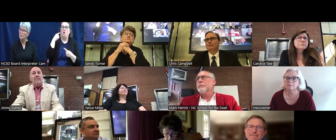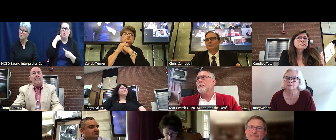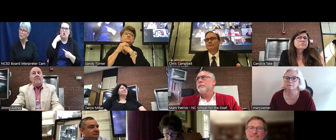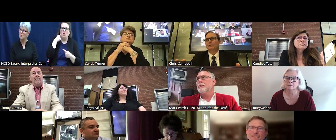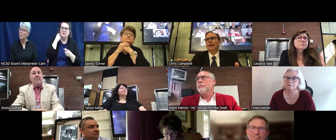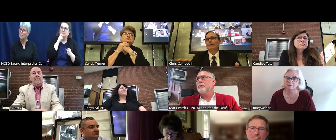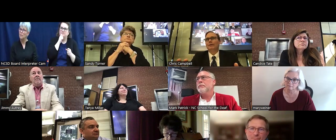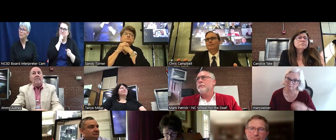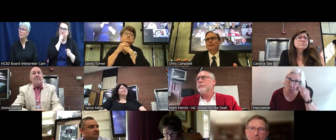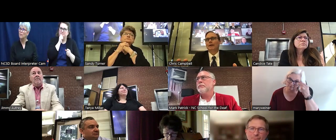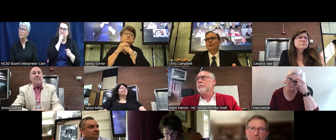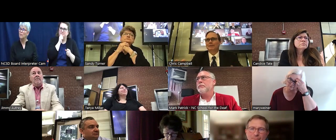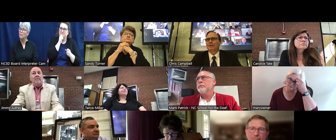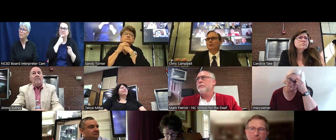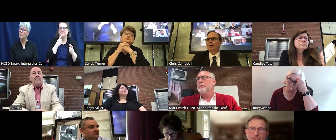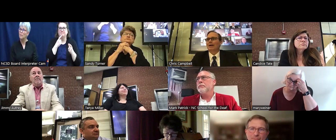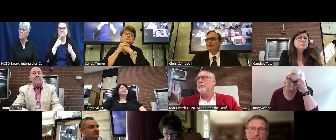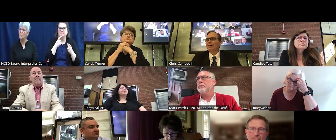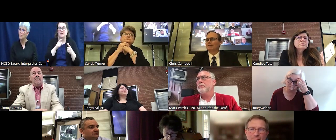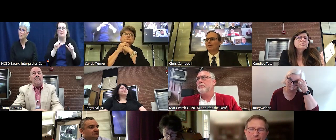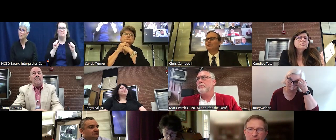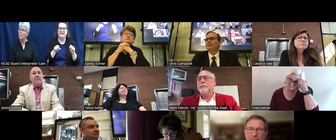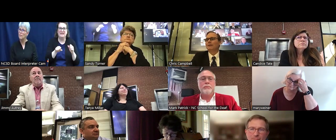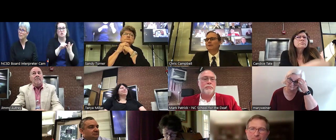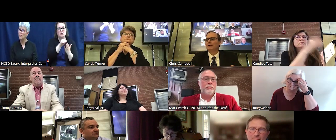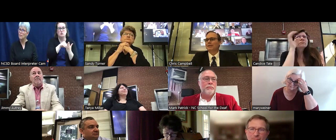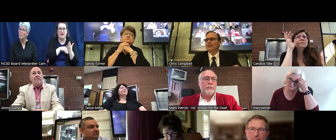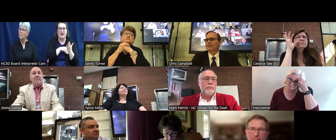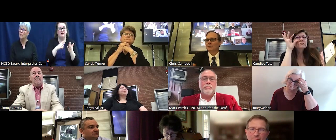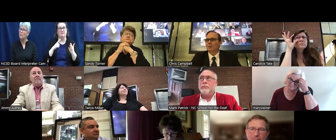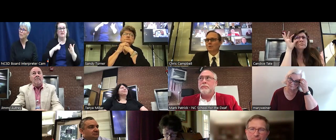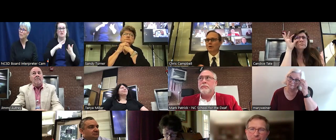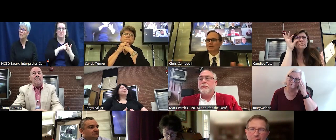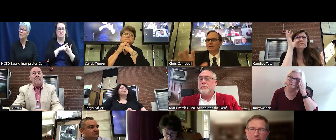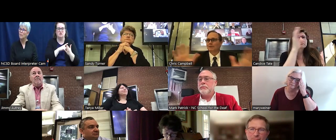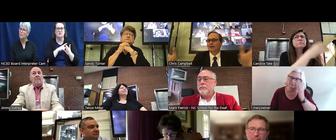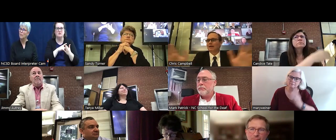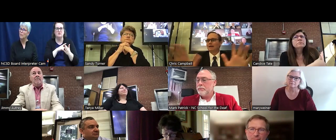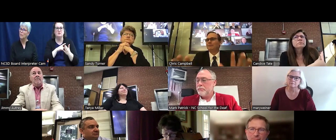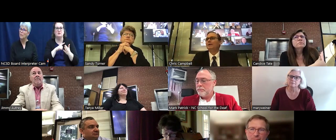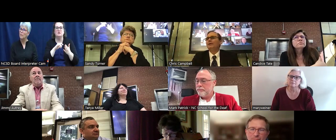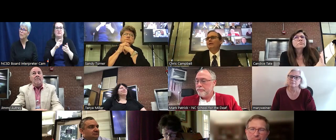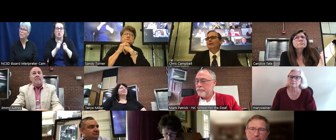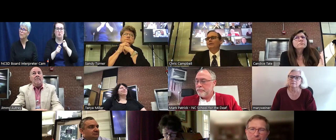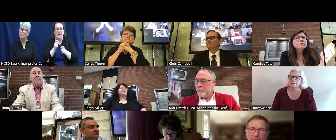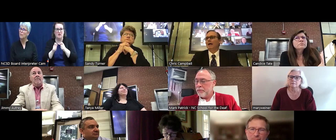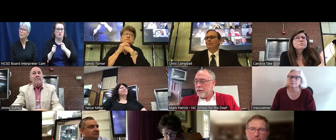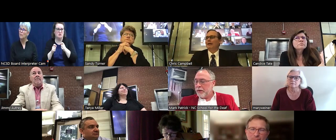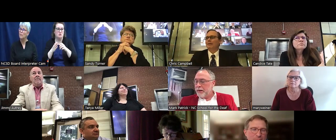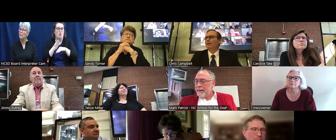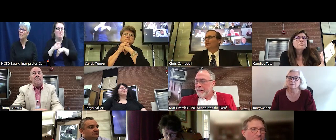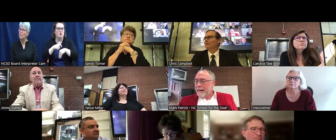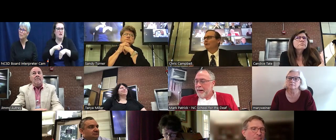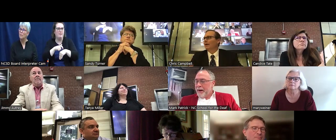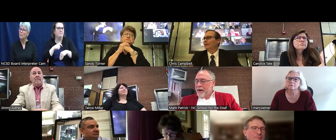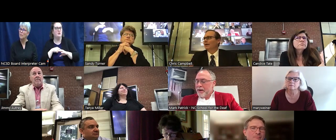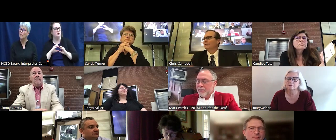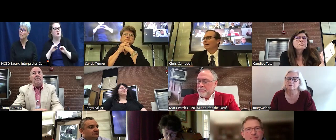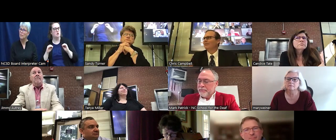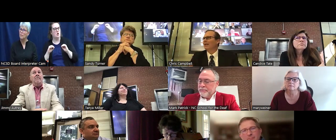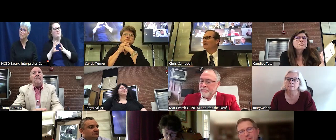this, in the potential draft legislation that we've seen technical corrections over time, there's not been any mention of